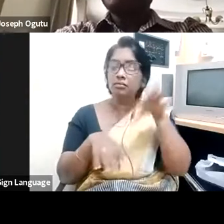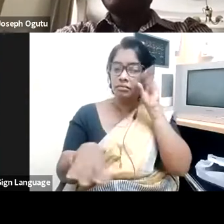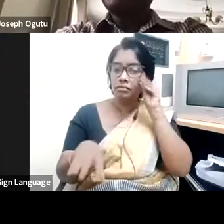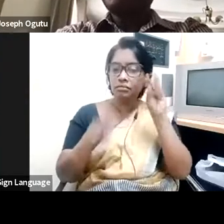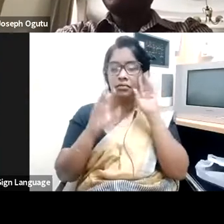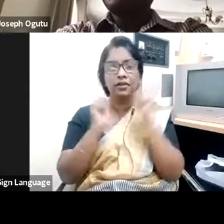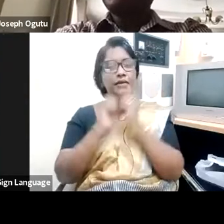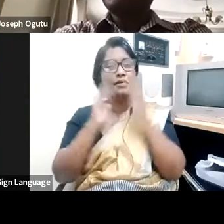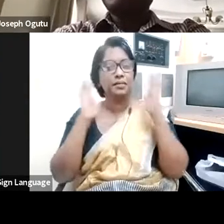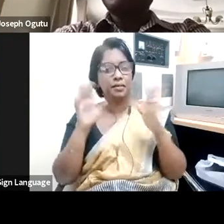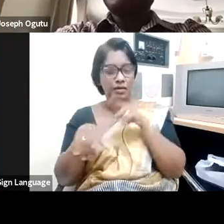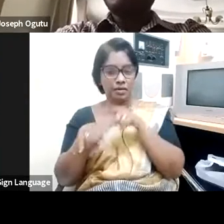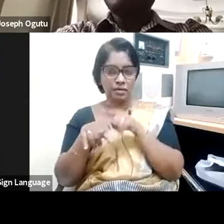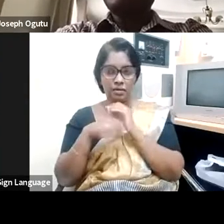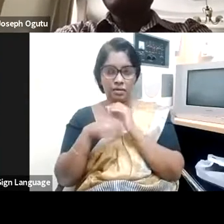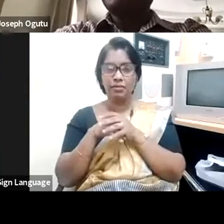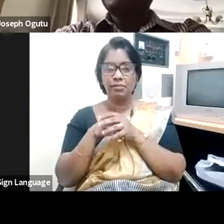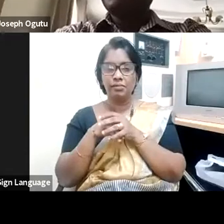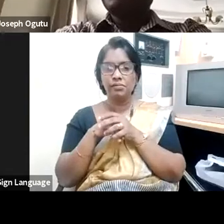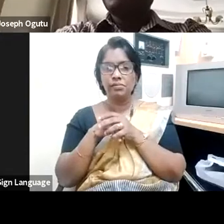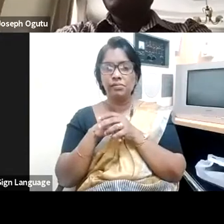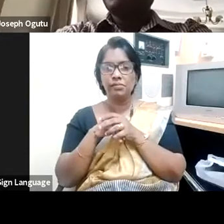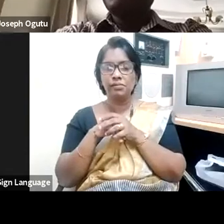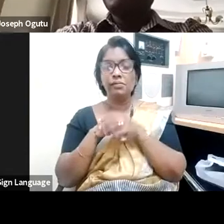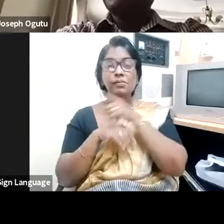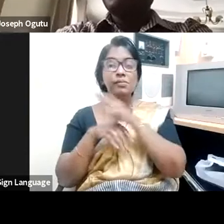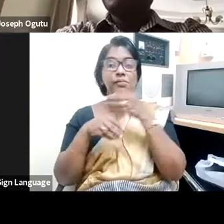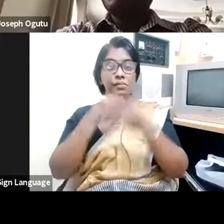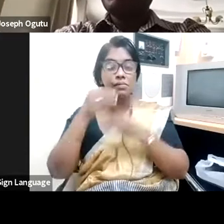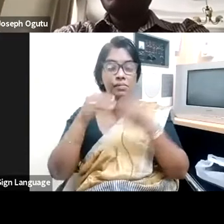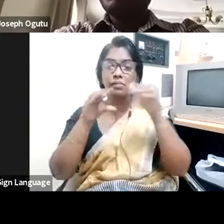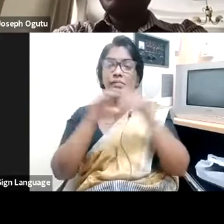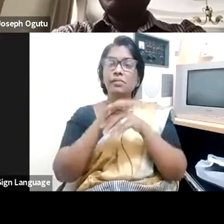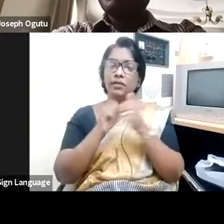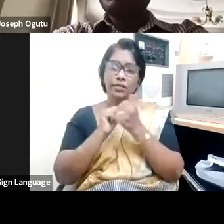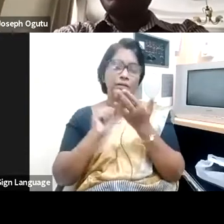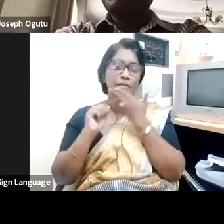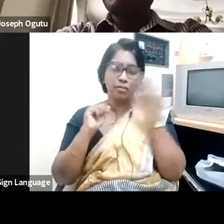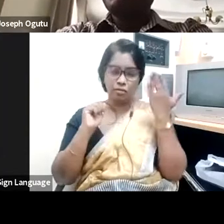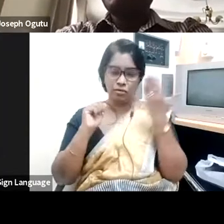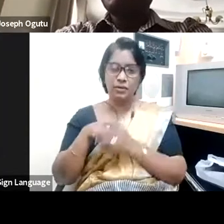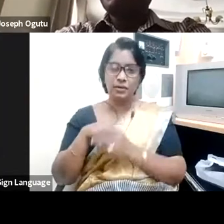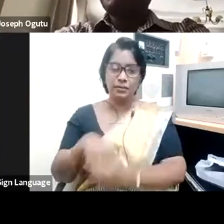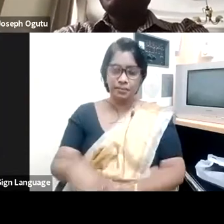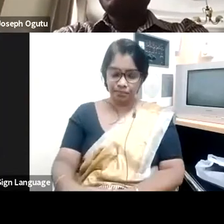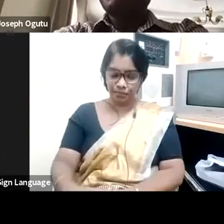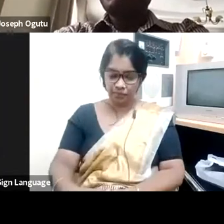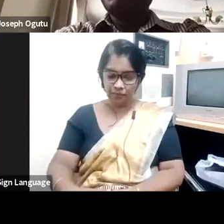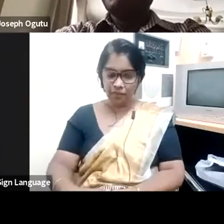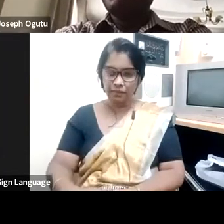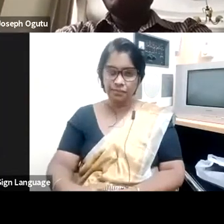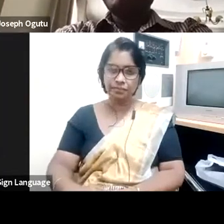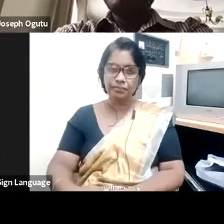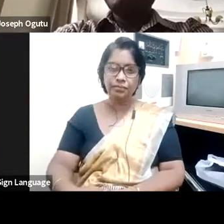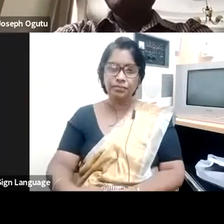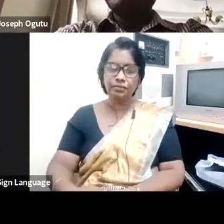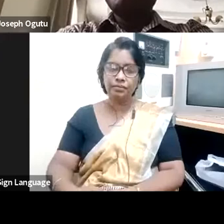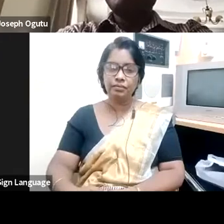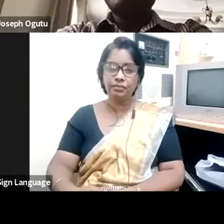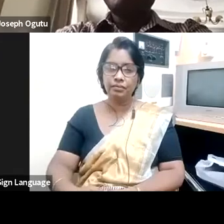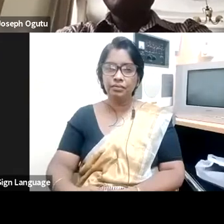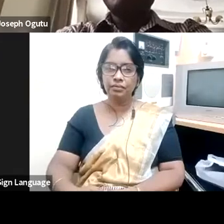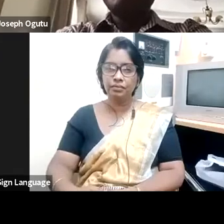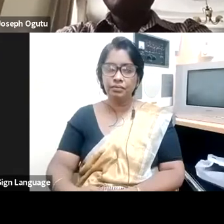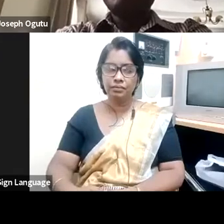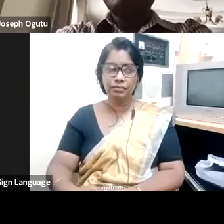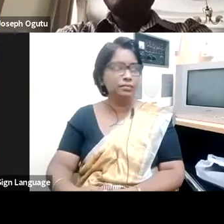the realms of the business. So just wanted to bring that point in as well. Thank you, Irfan, for that. Sandra, can I come to you now on that? You